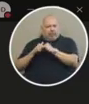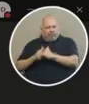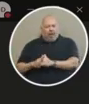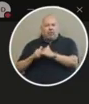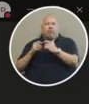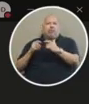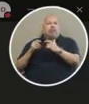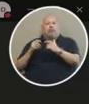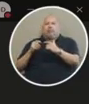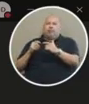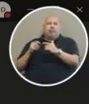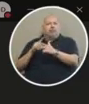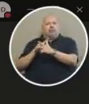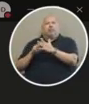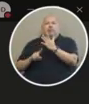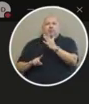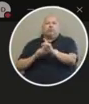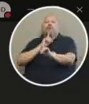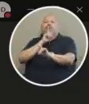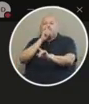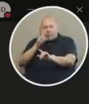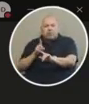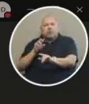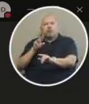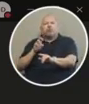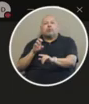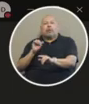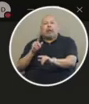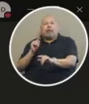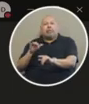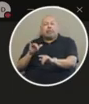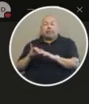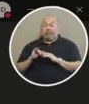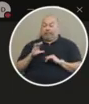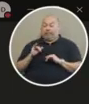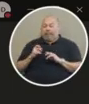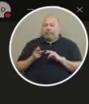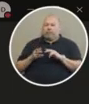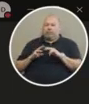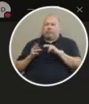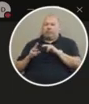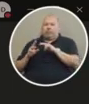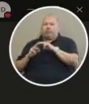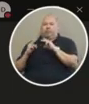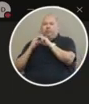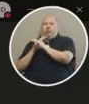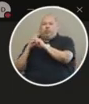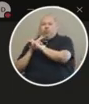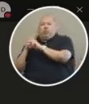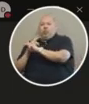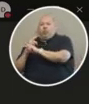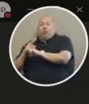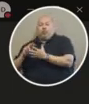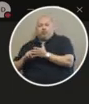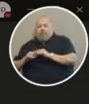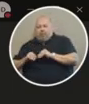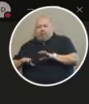of the realities of the increased cases and the science behind a